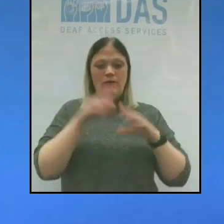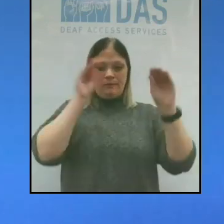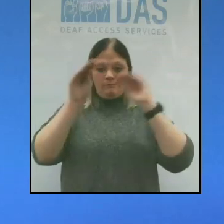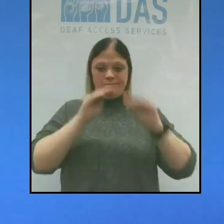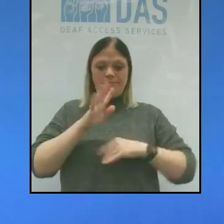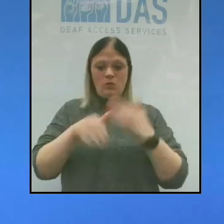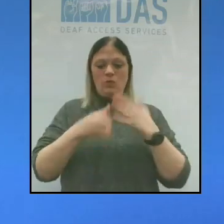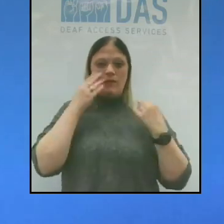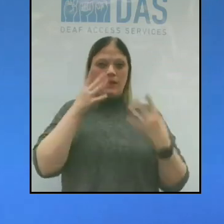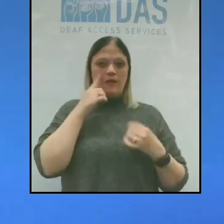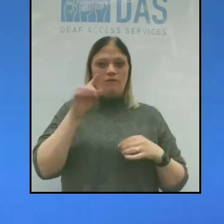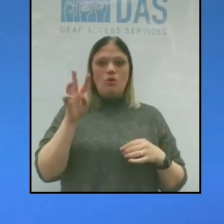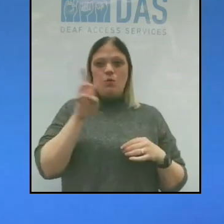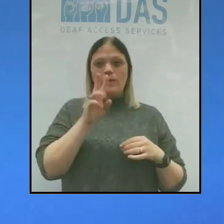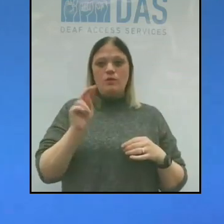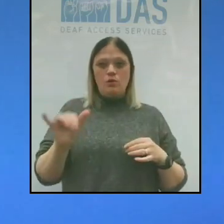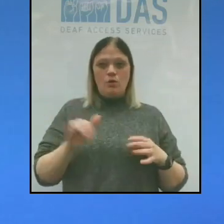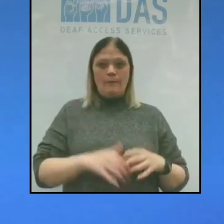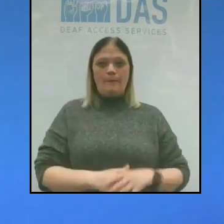data for Western New York.